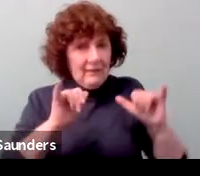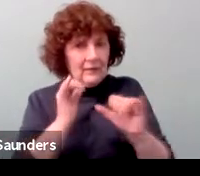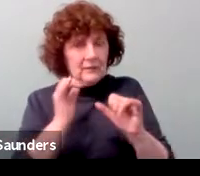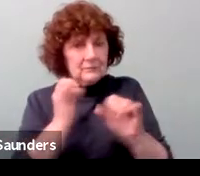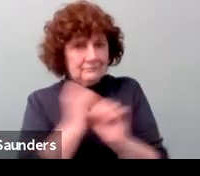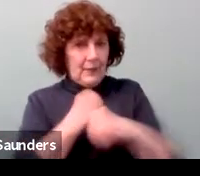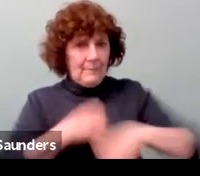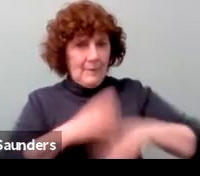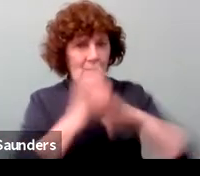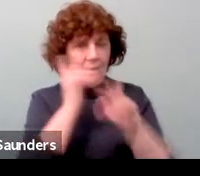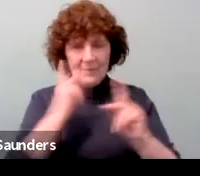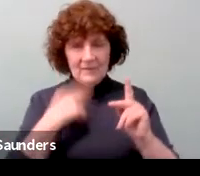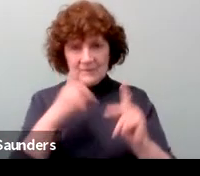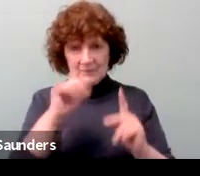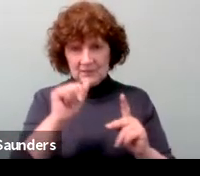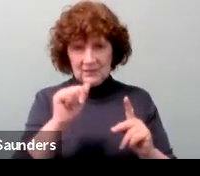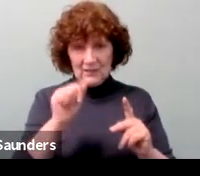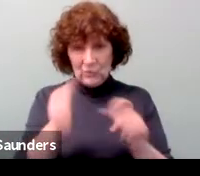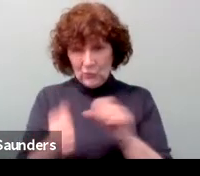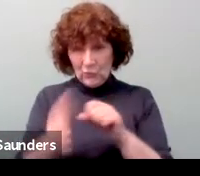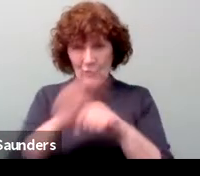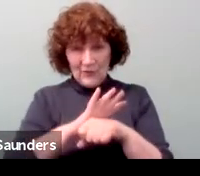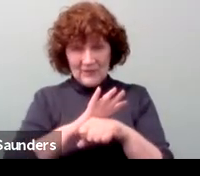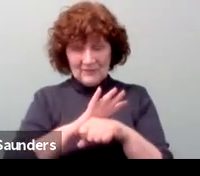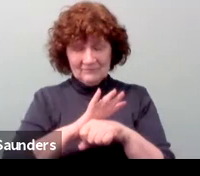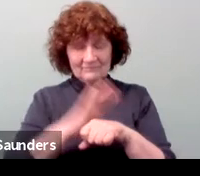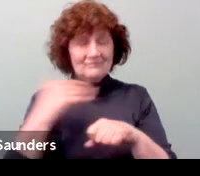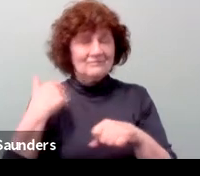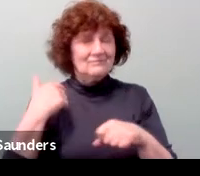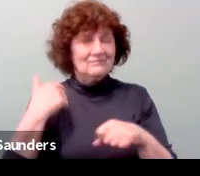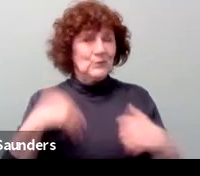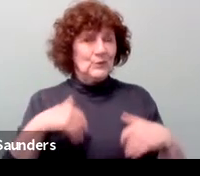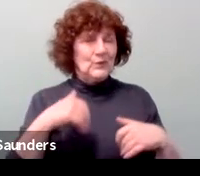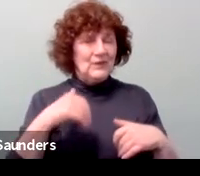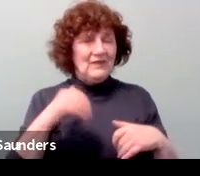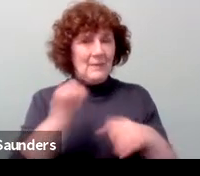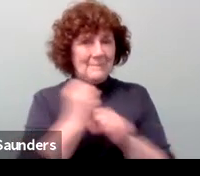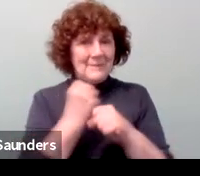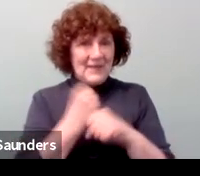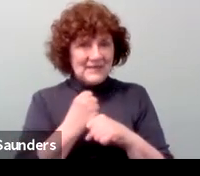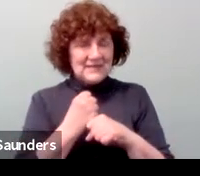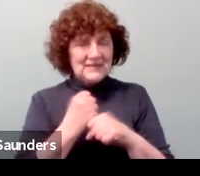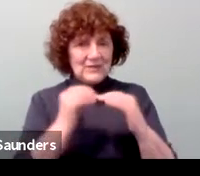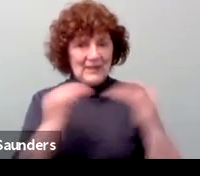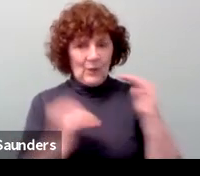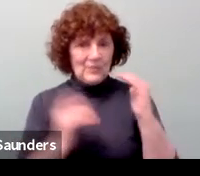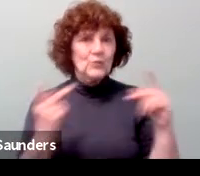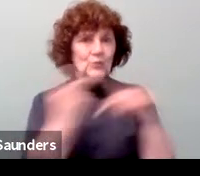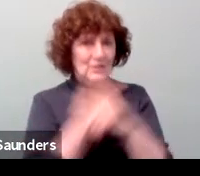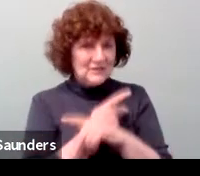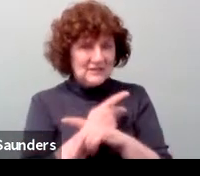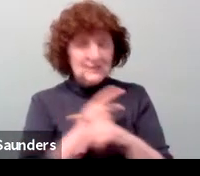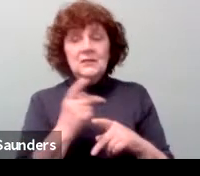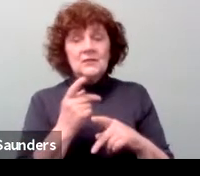The COVID-19 pandemic has magnified these inequities. For example, according to a